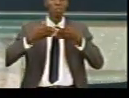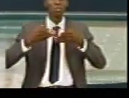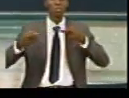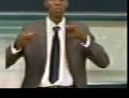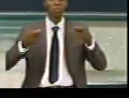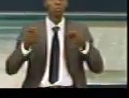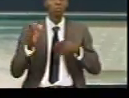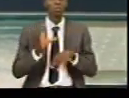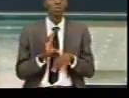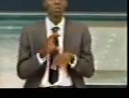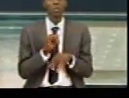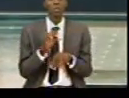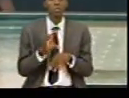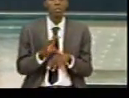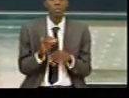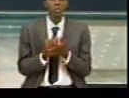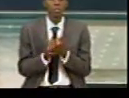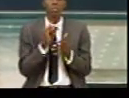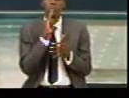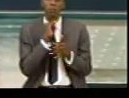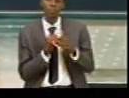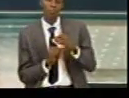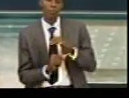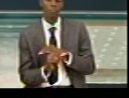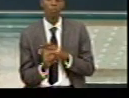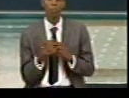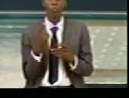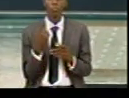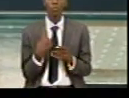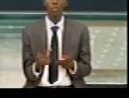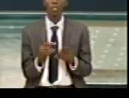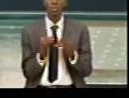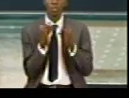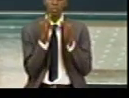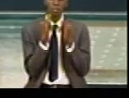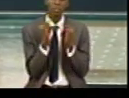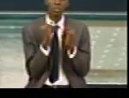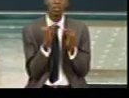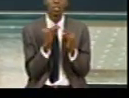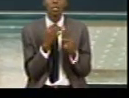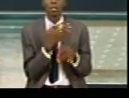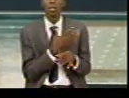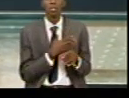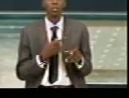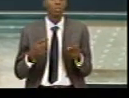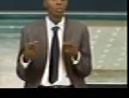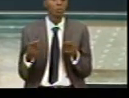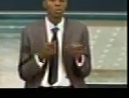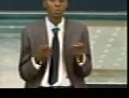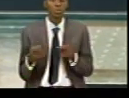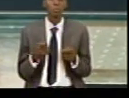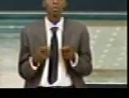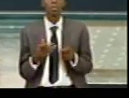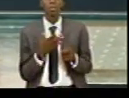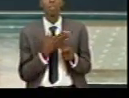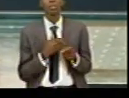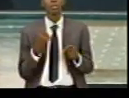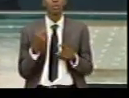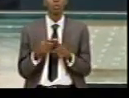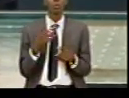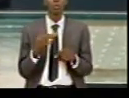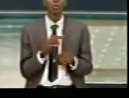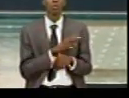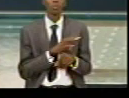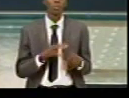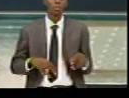church that is under the directives and the control and the doctrine of Christ.